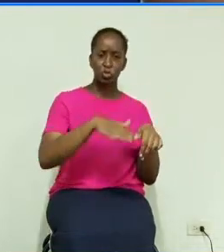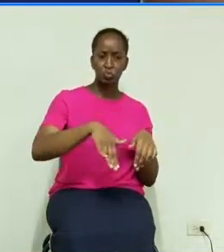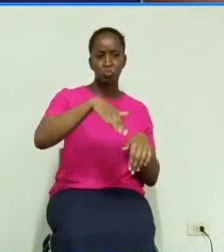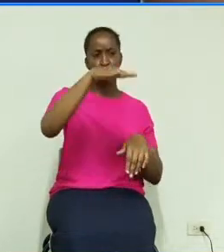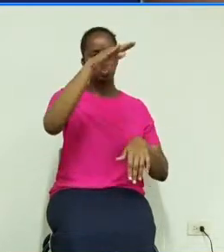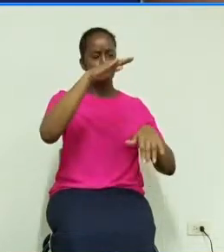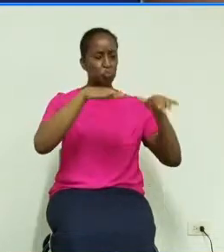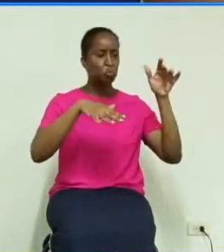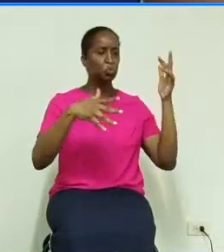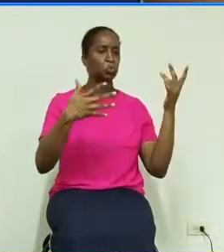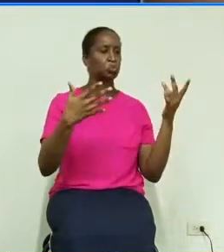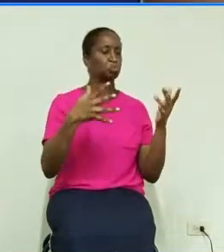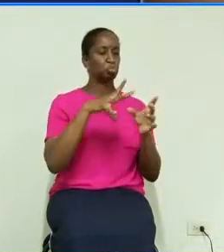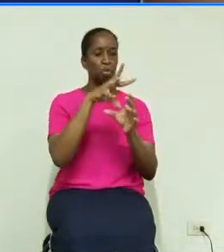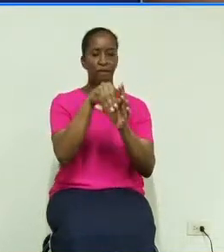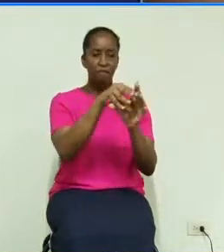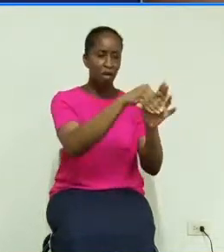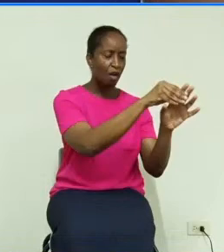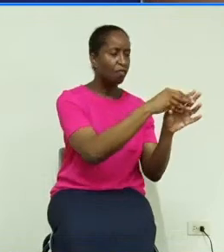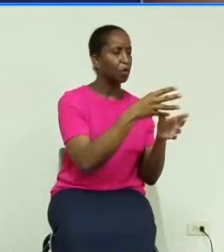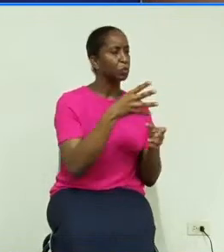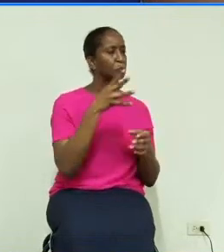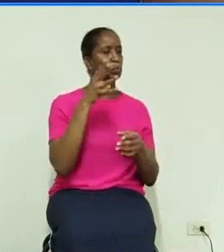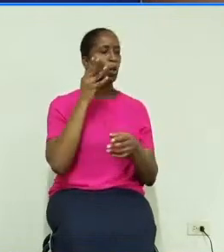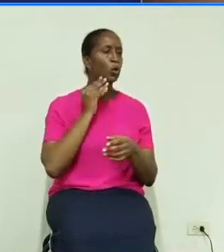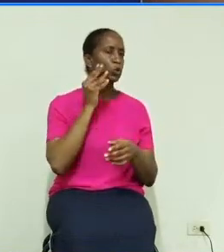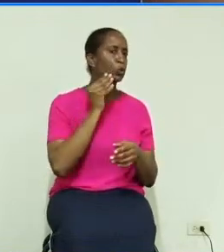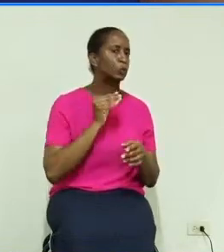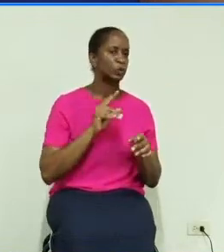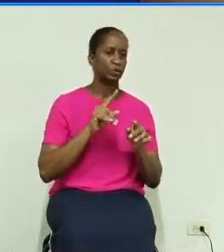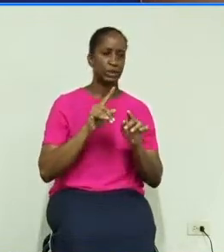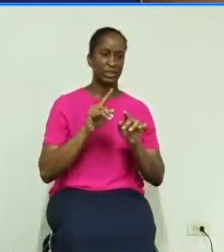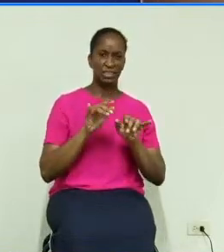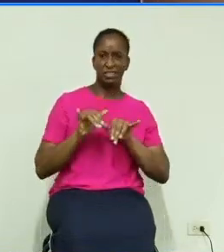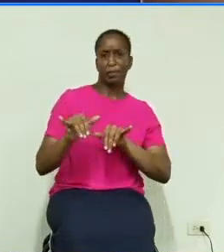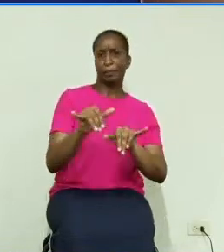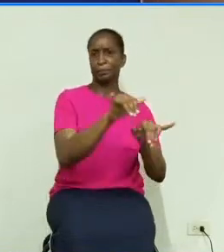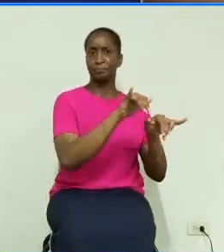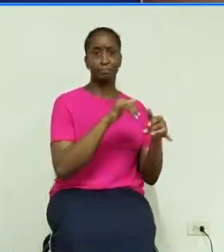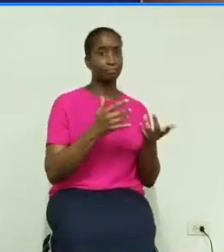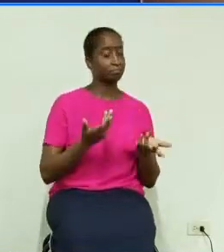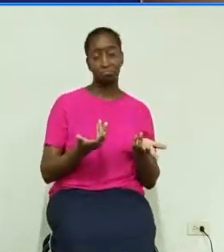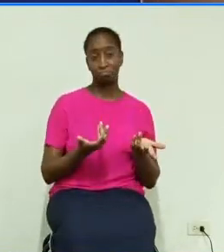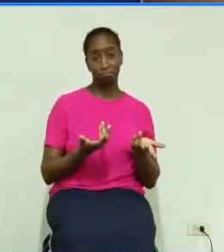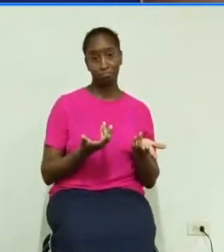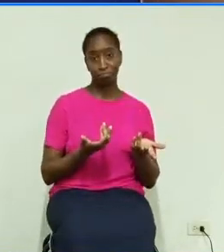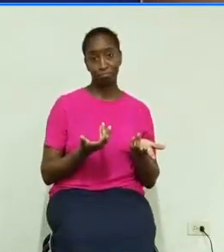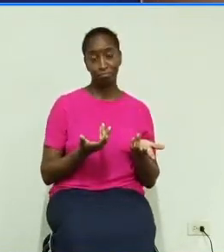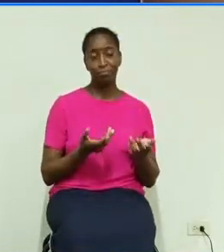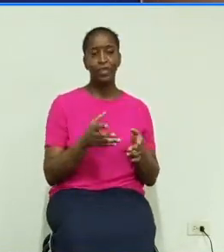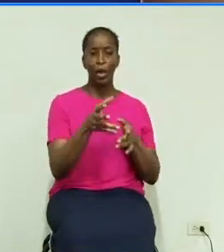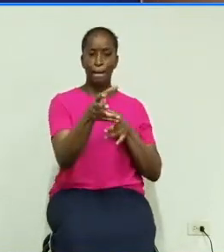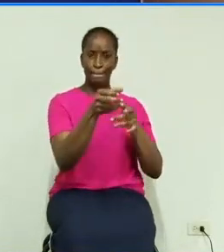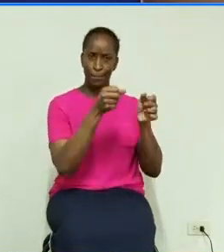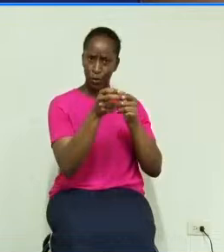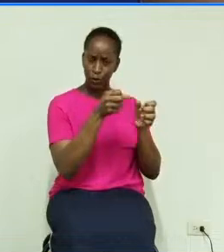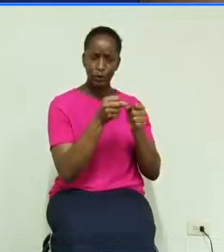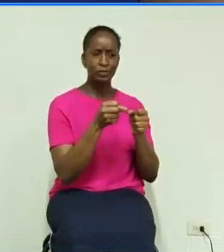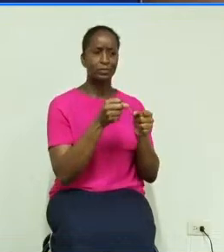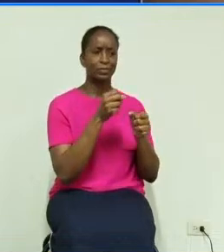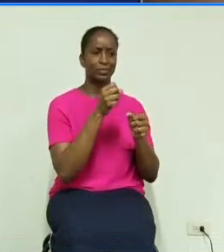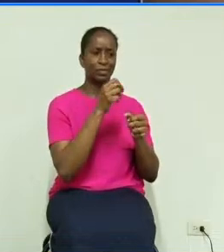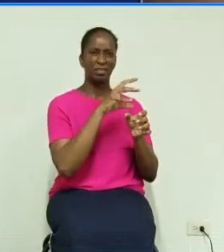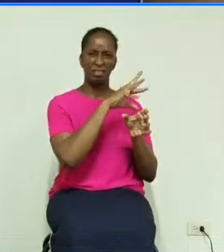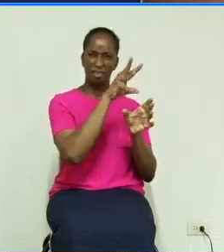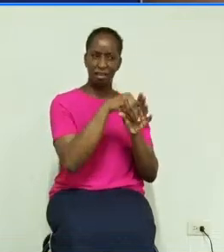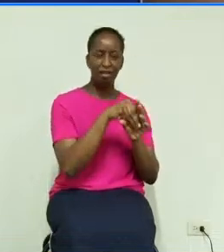bringing people from diverse backgrounds and expecting them to perform, we also need to give them those resources. And among those